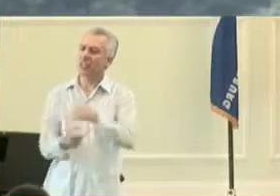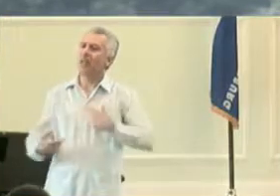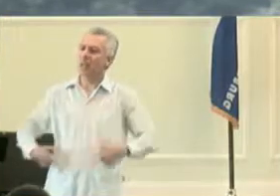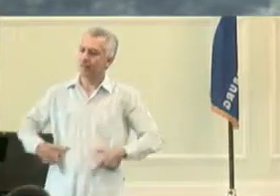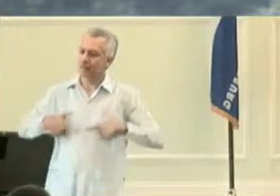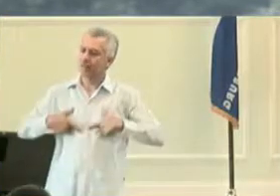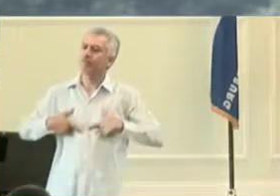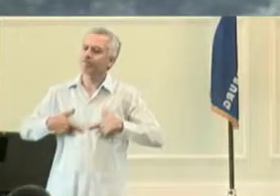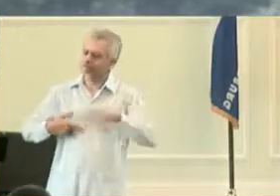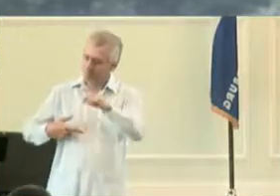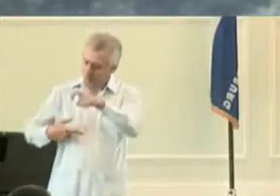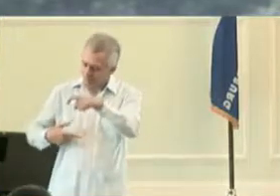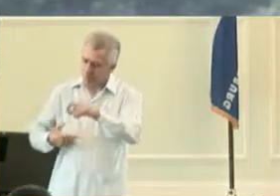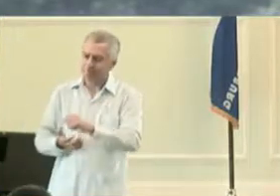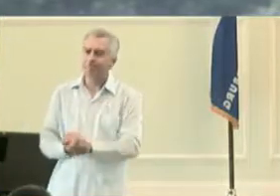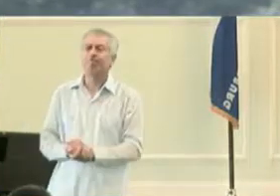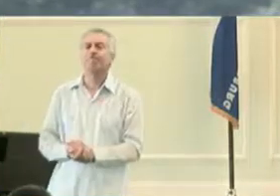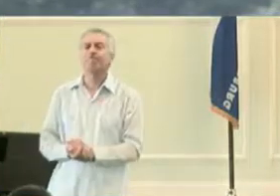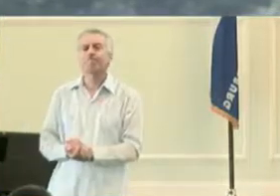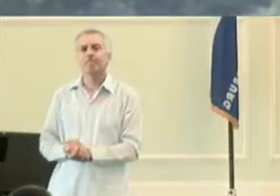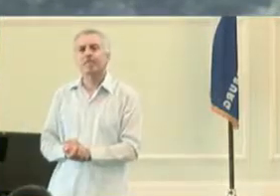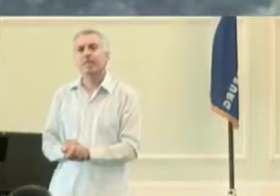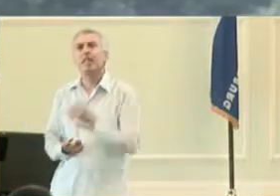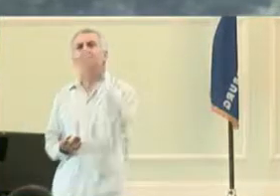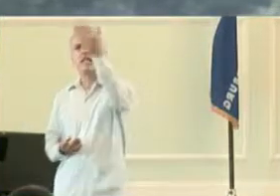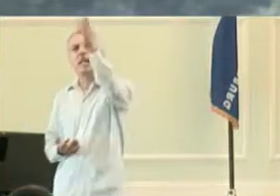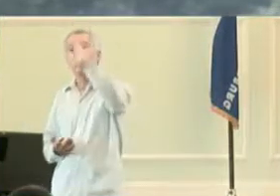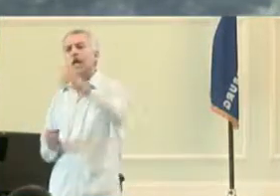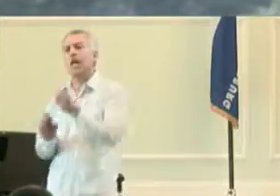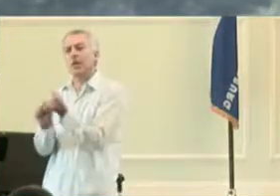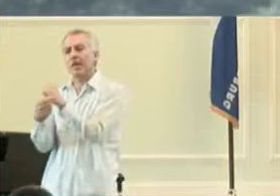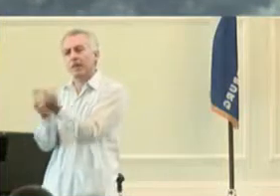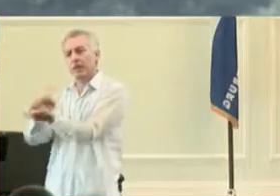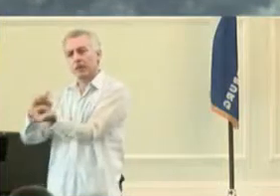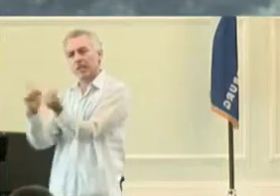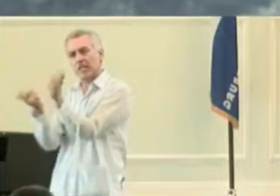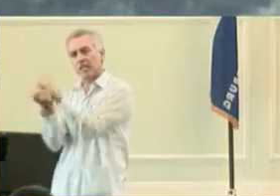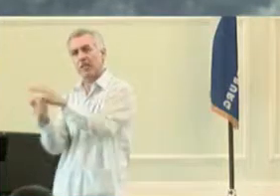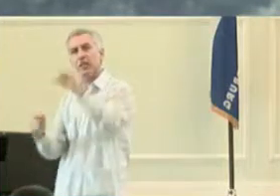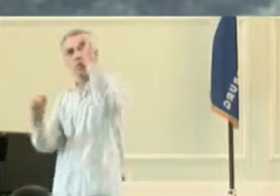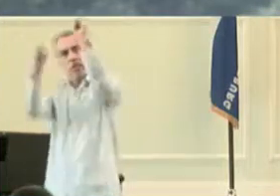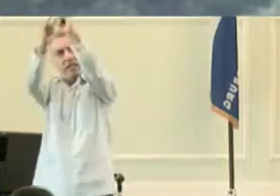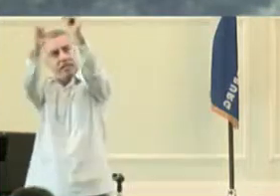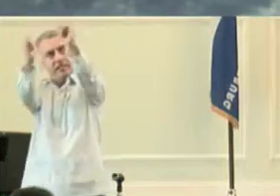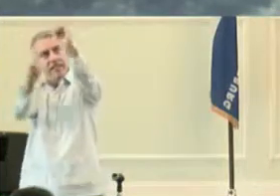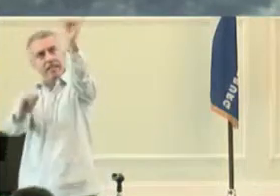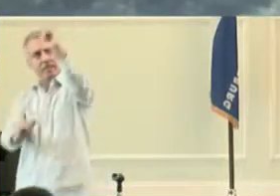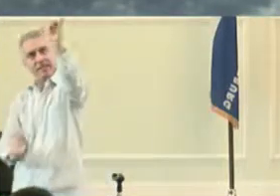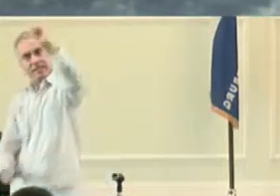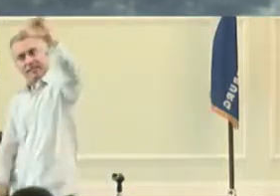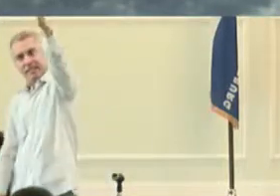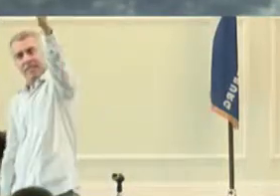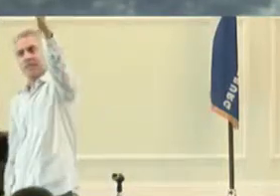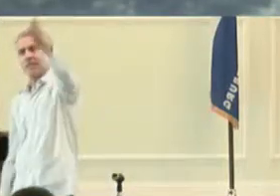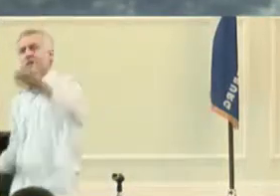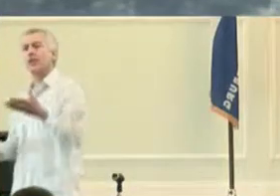And one of the ways that God is able to shape us and mold us into his image is through prayer.